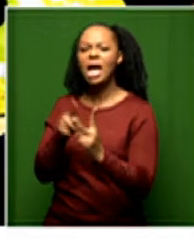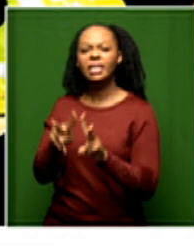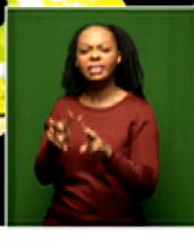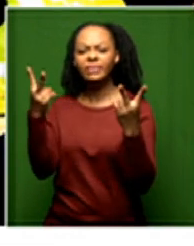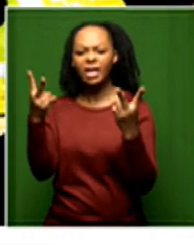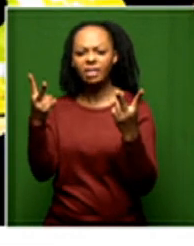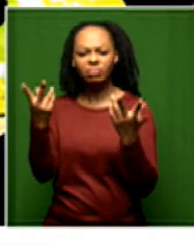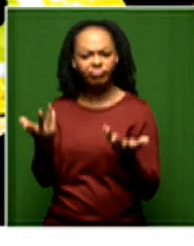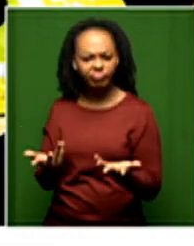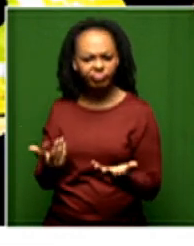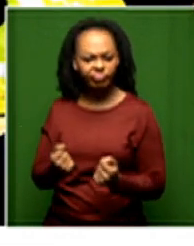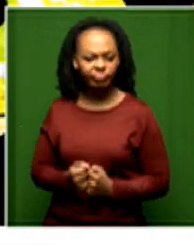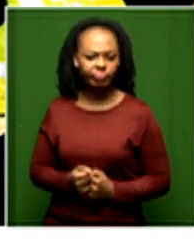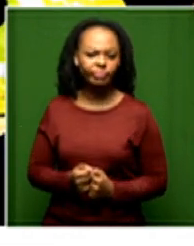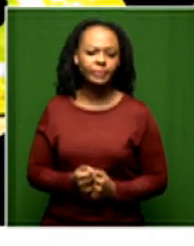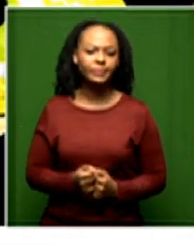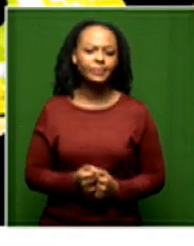is rolled out?